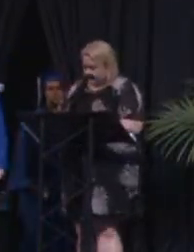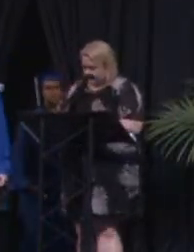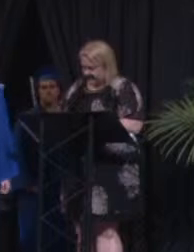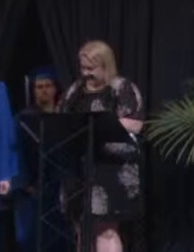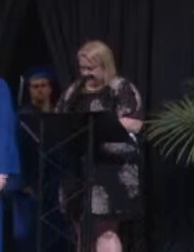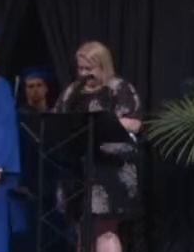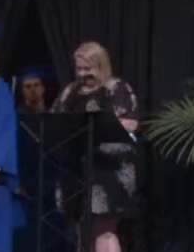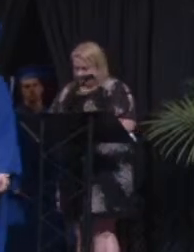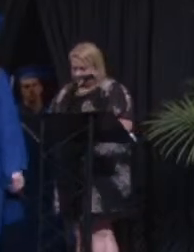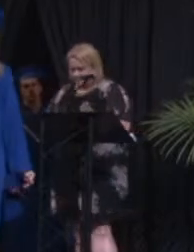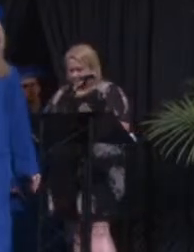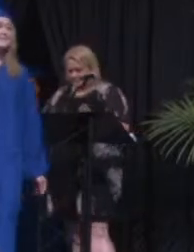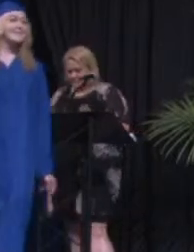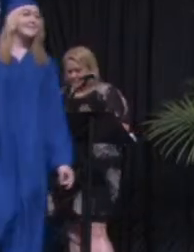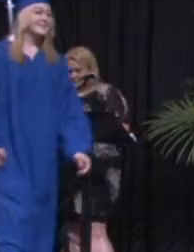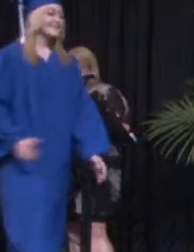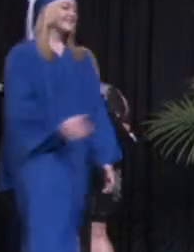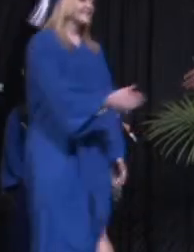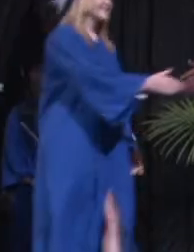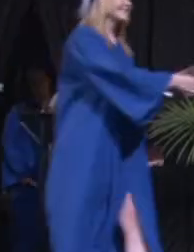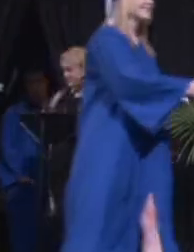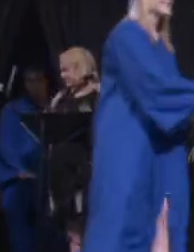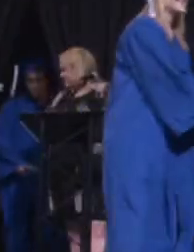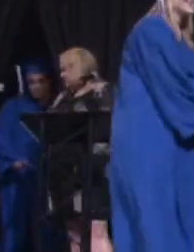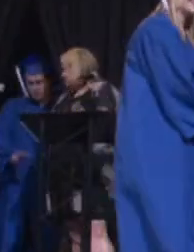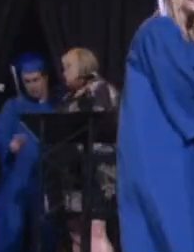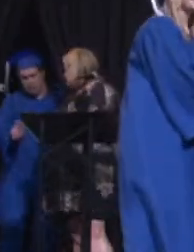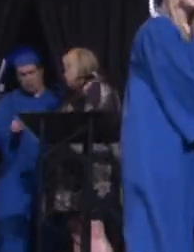Jaden Sandy.